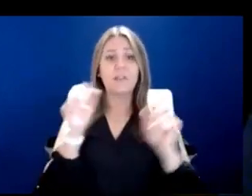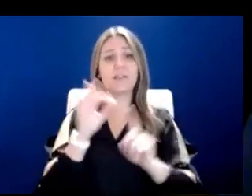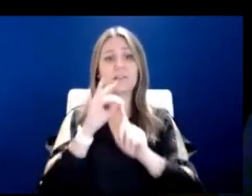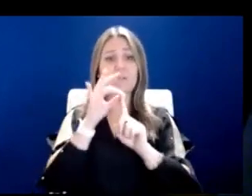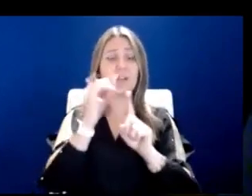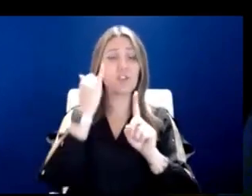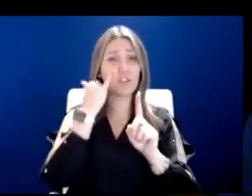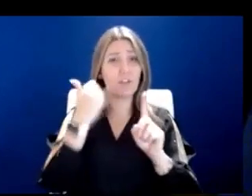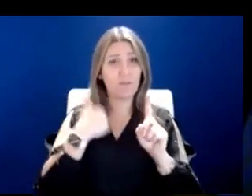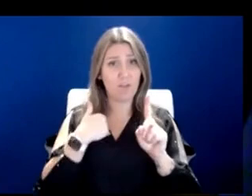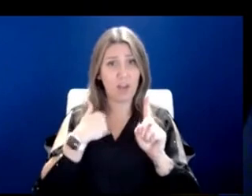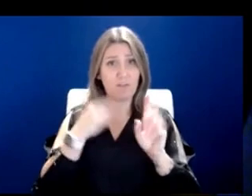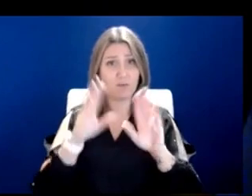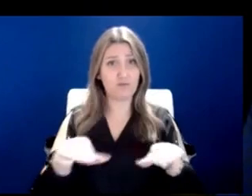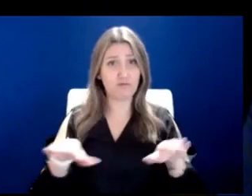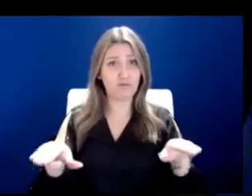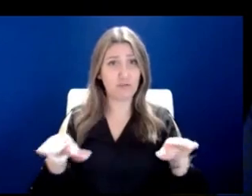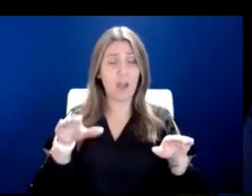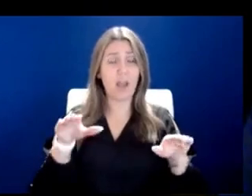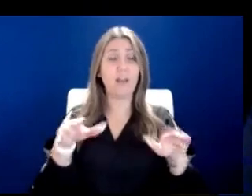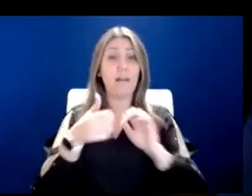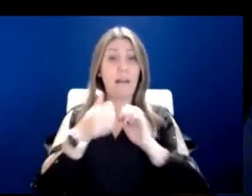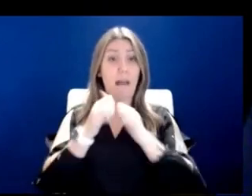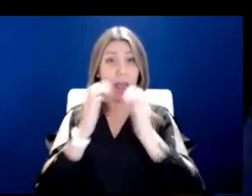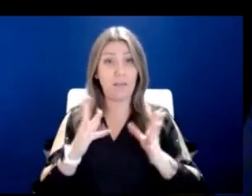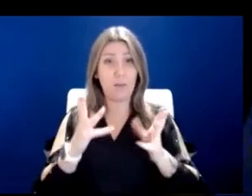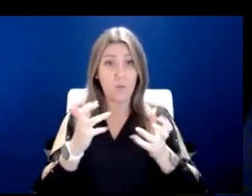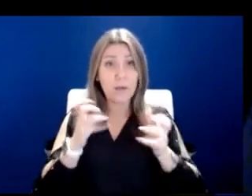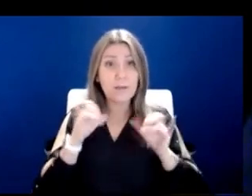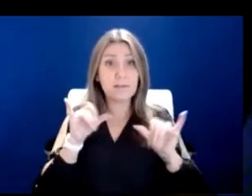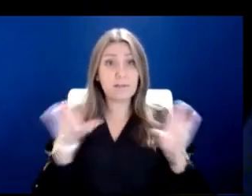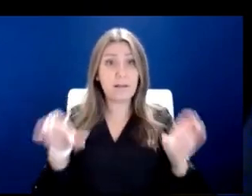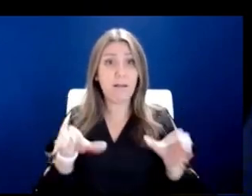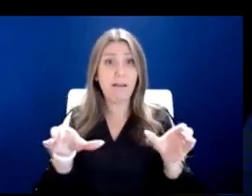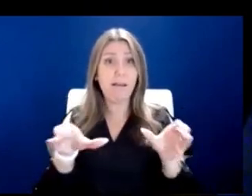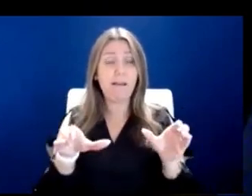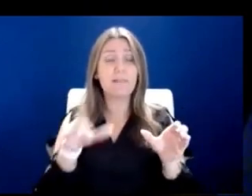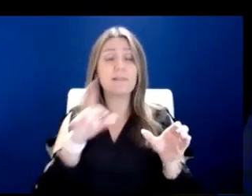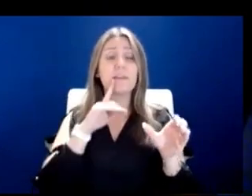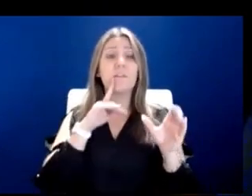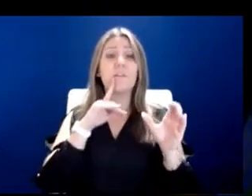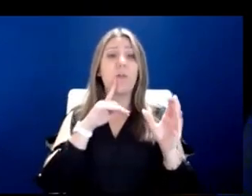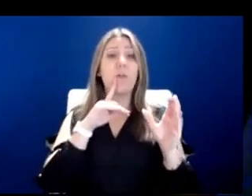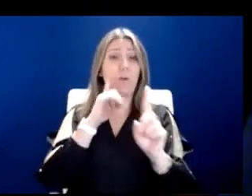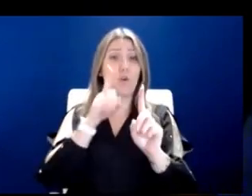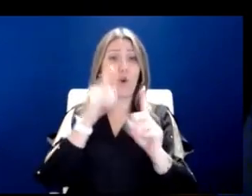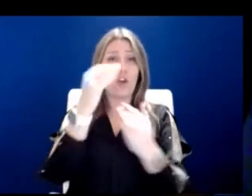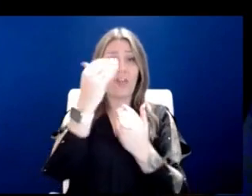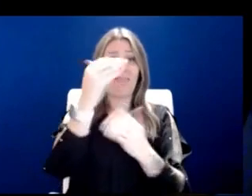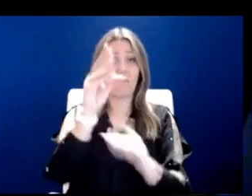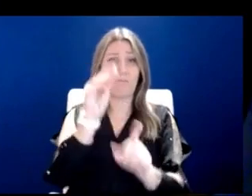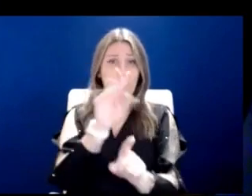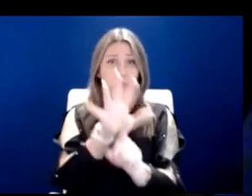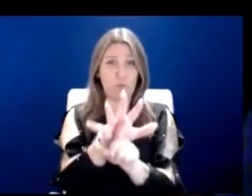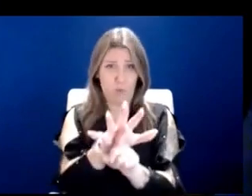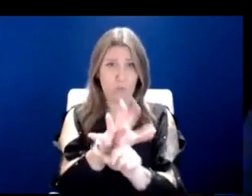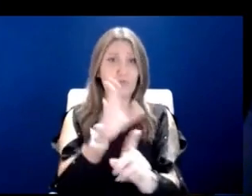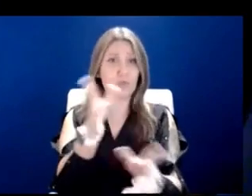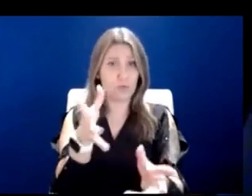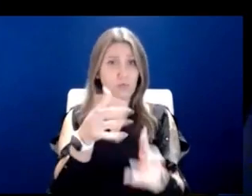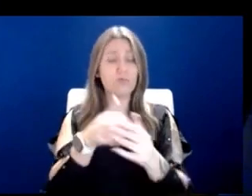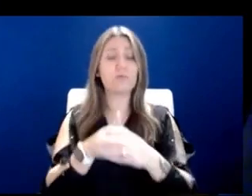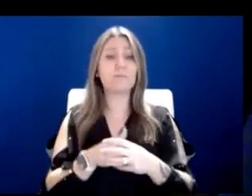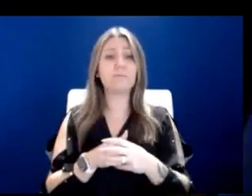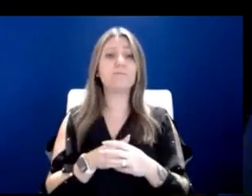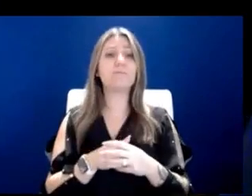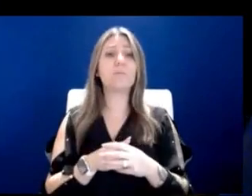an athlete that wants to stay active, obviously the goal is try to limit exposures as much as possible. And so finding